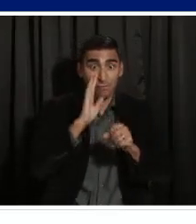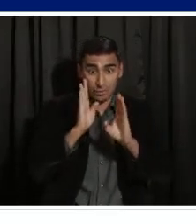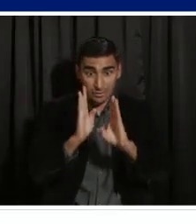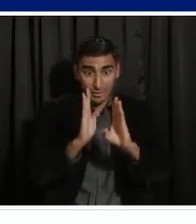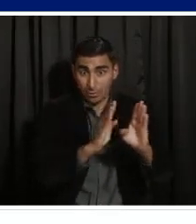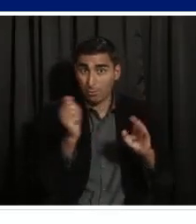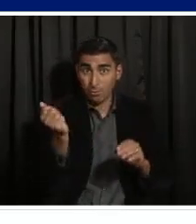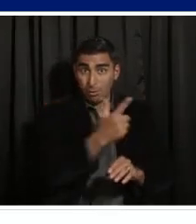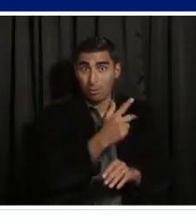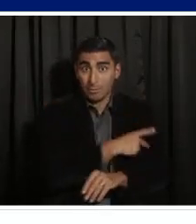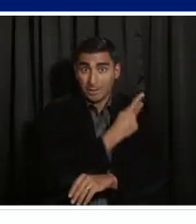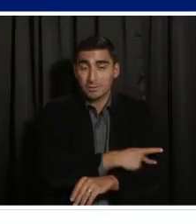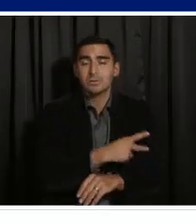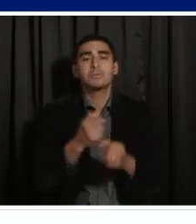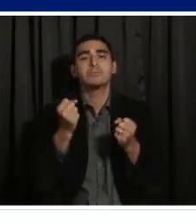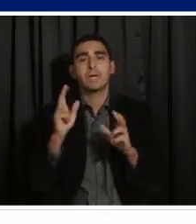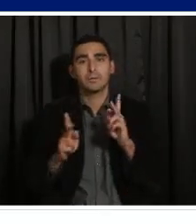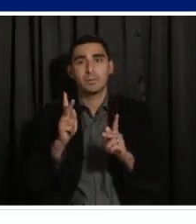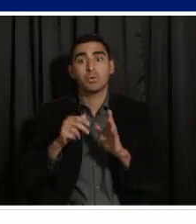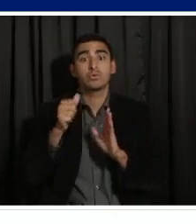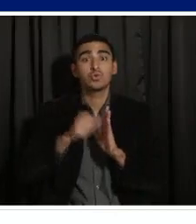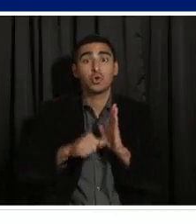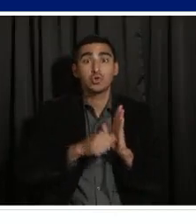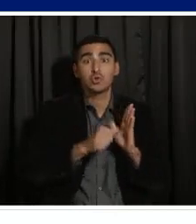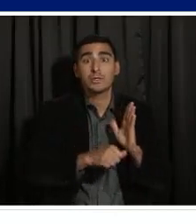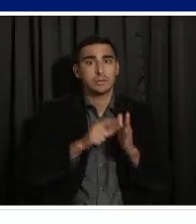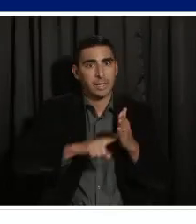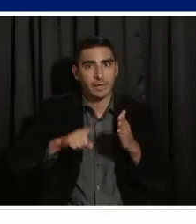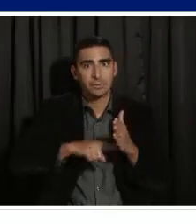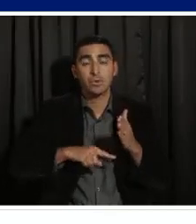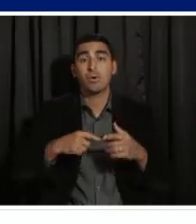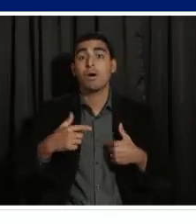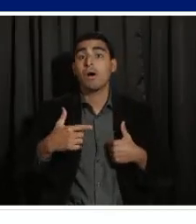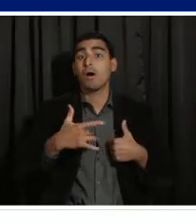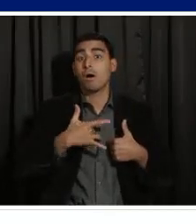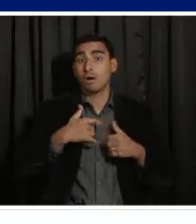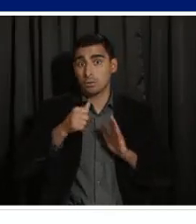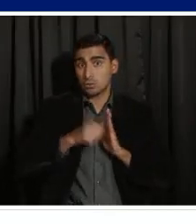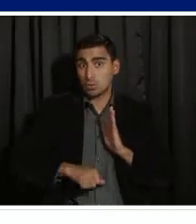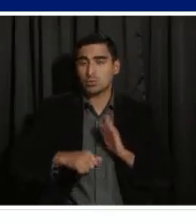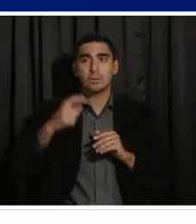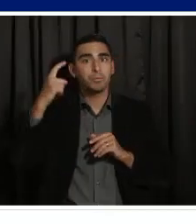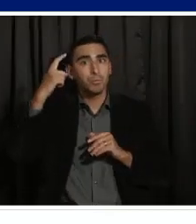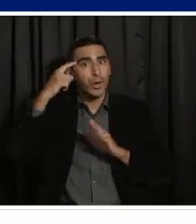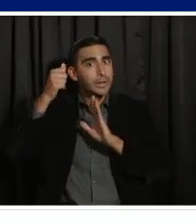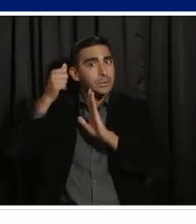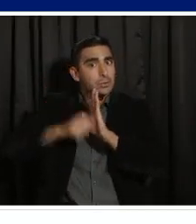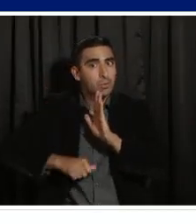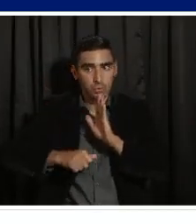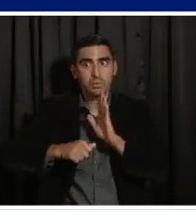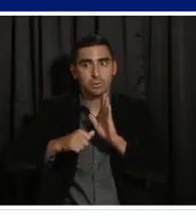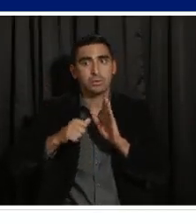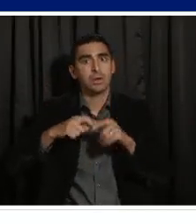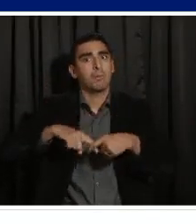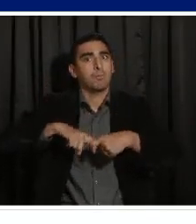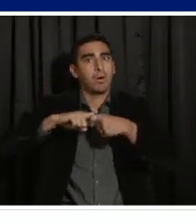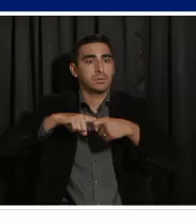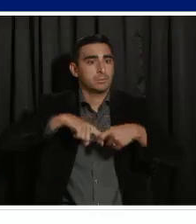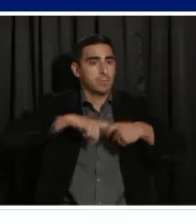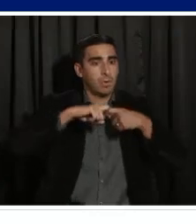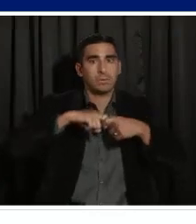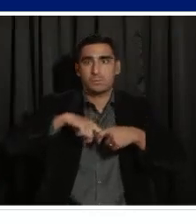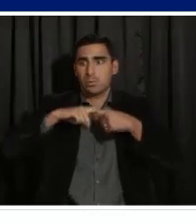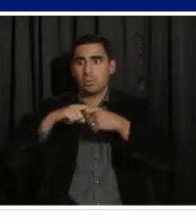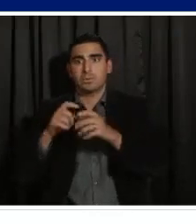Surgeries are being canceled. Brain surgeries, heart surgeries are being delayed because of a lack of availability to